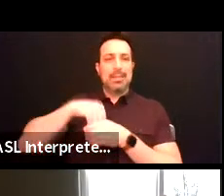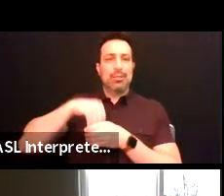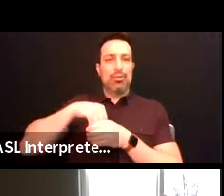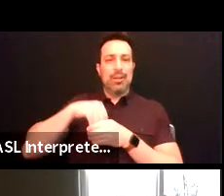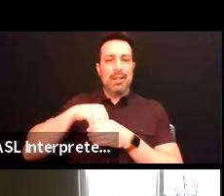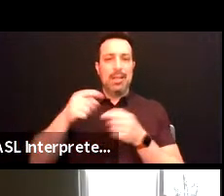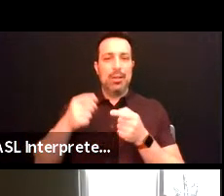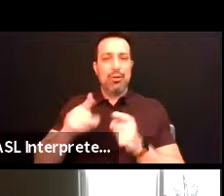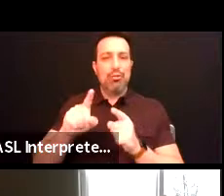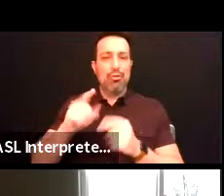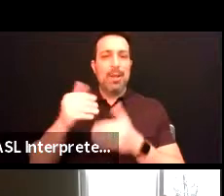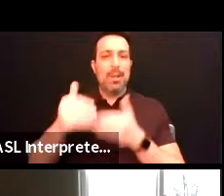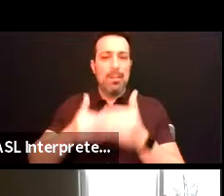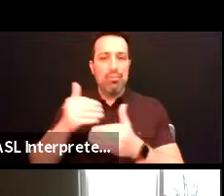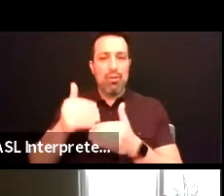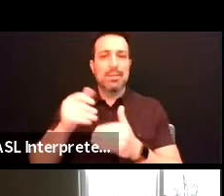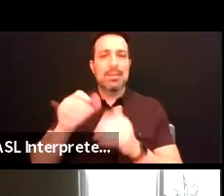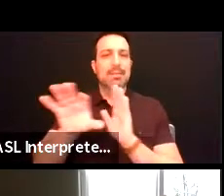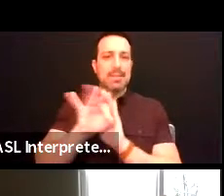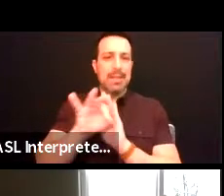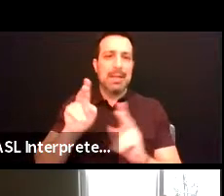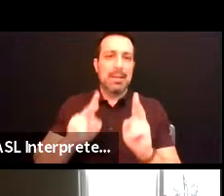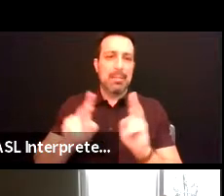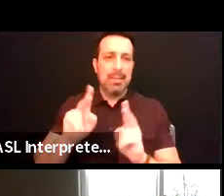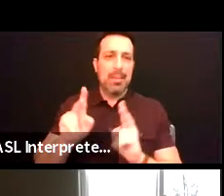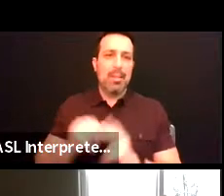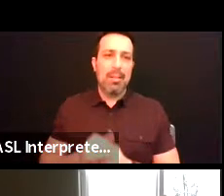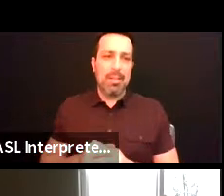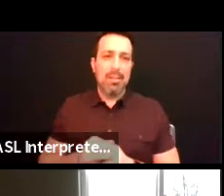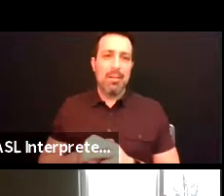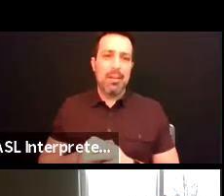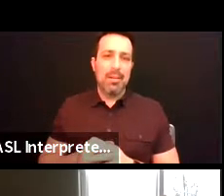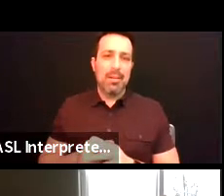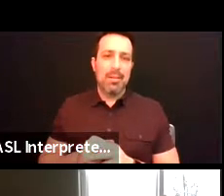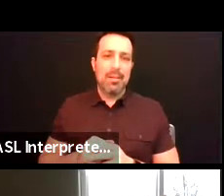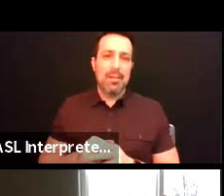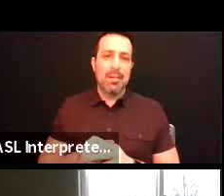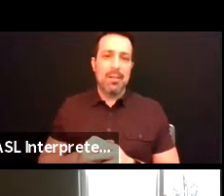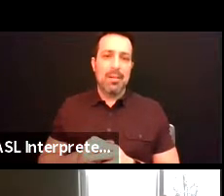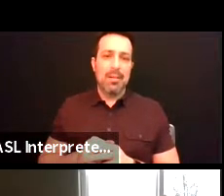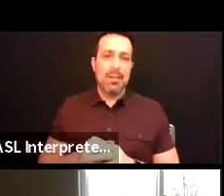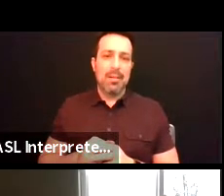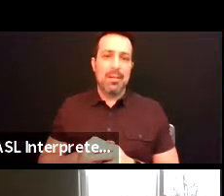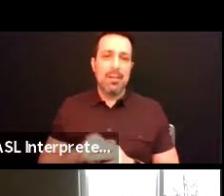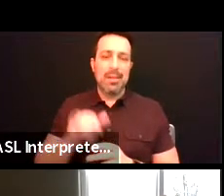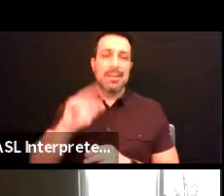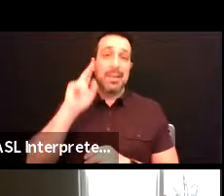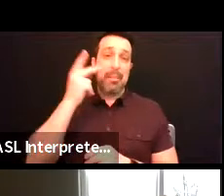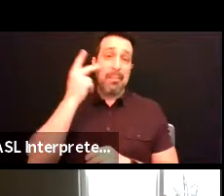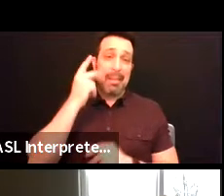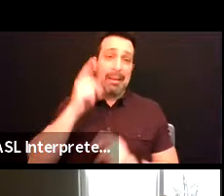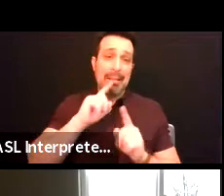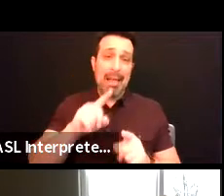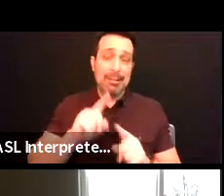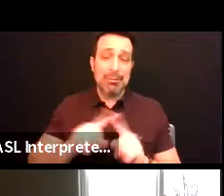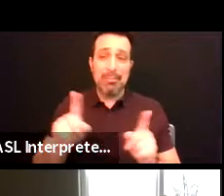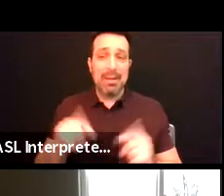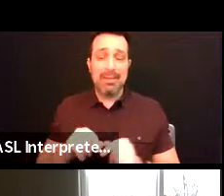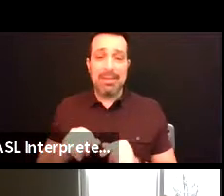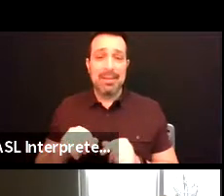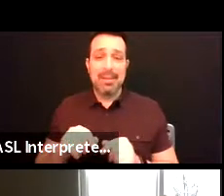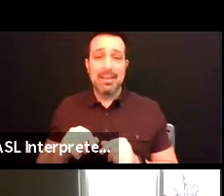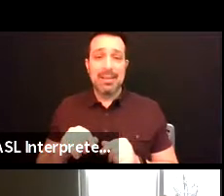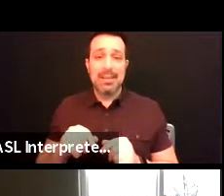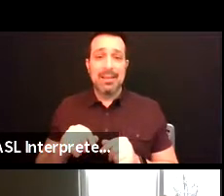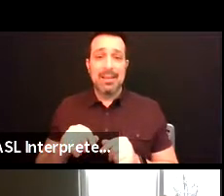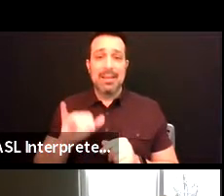during the process of selecting people, if that's sort of like a political answer, but I don't know. Yeah, I mean, that's